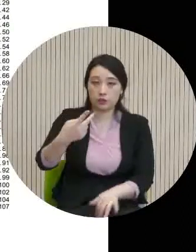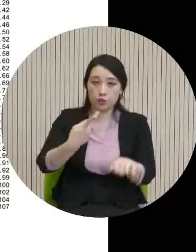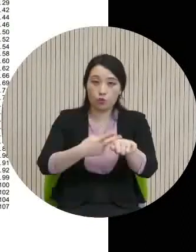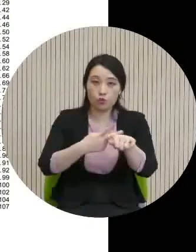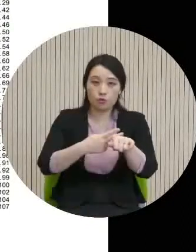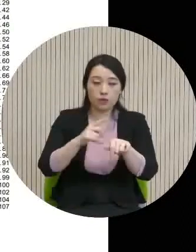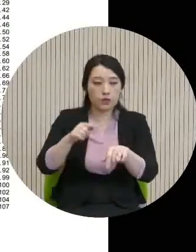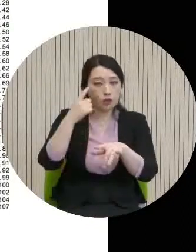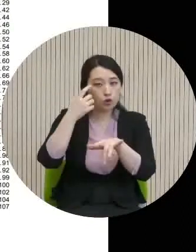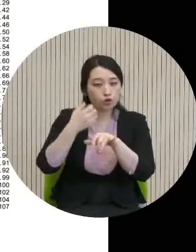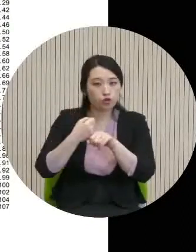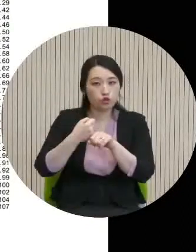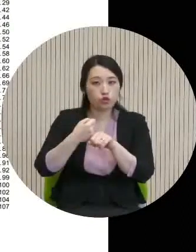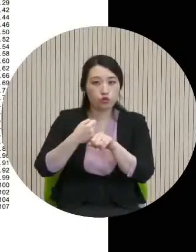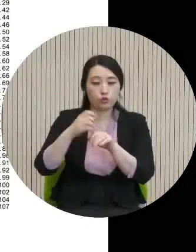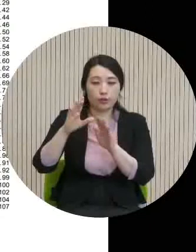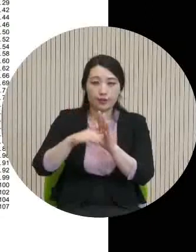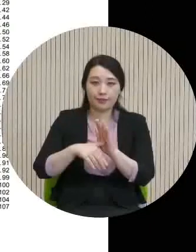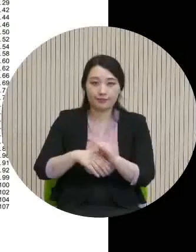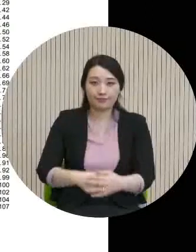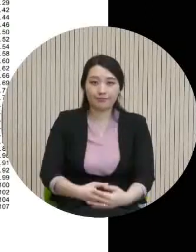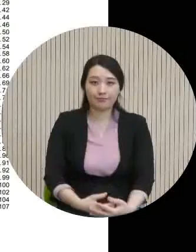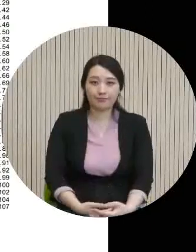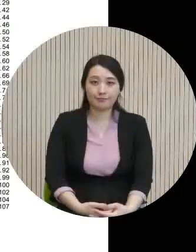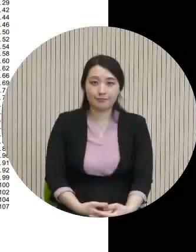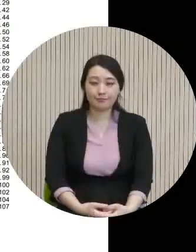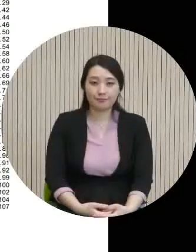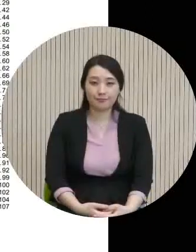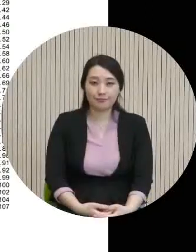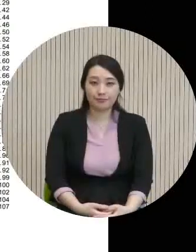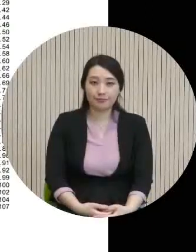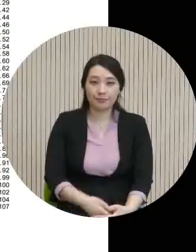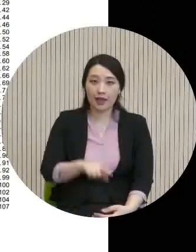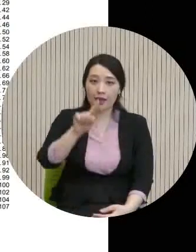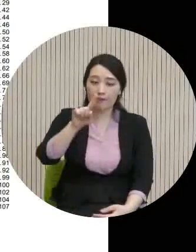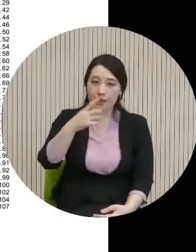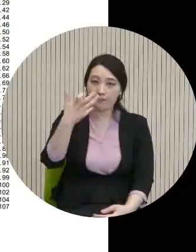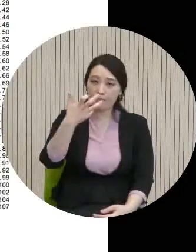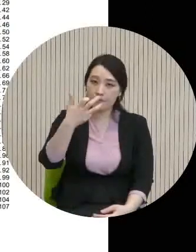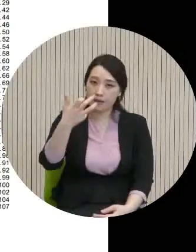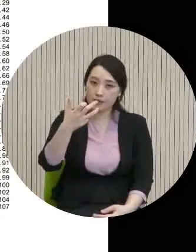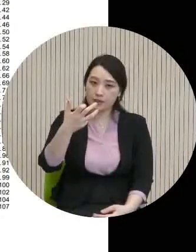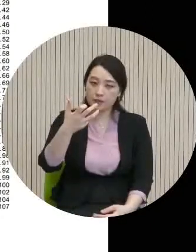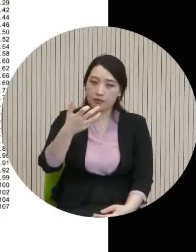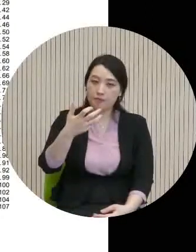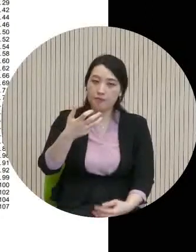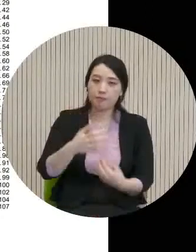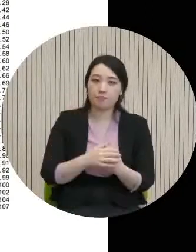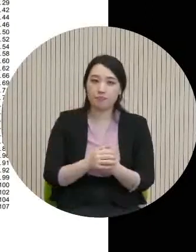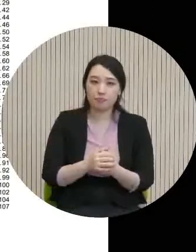copyright regime in over 180 countries and sets out what